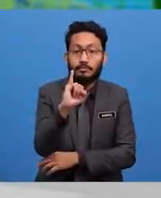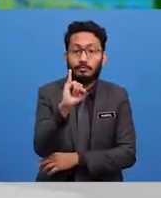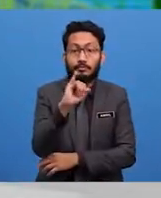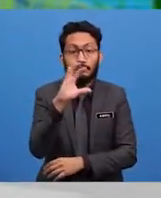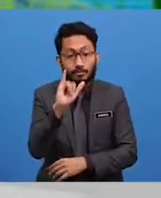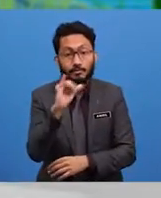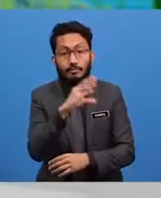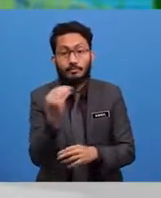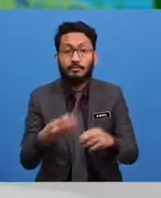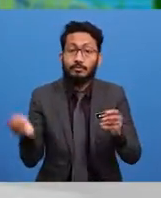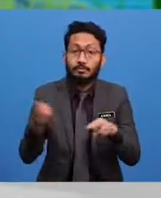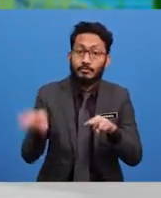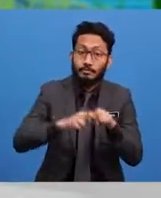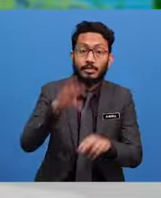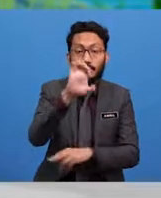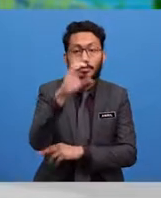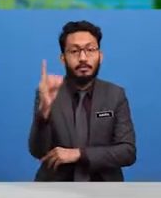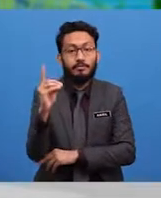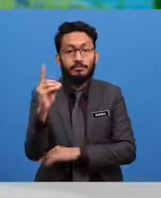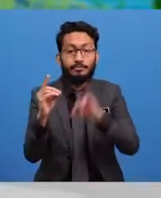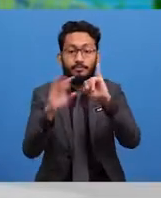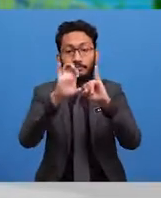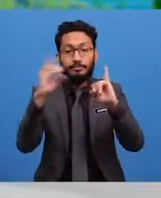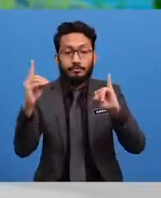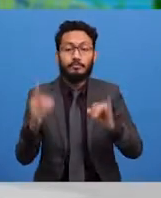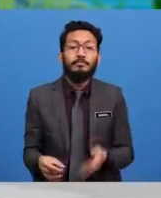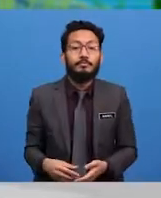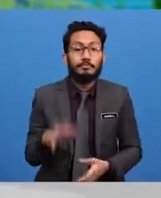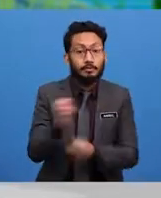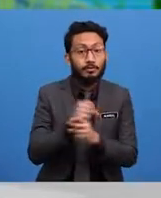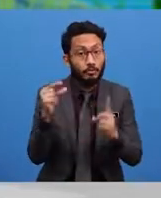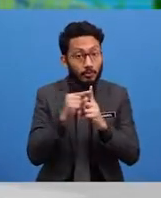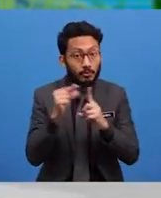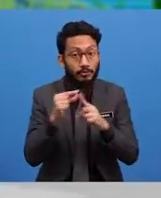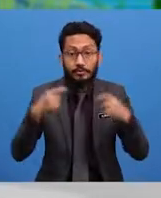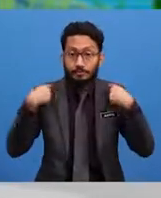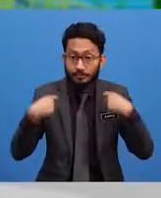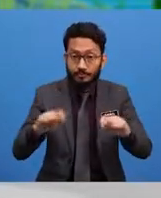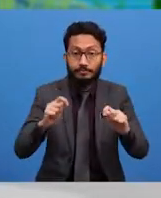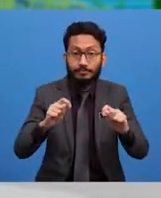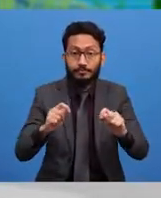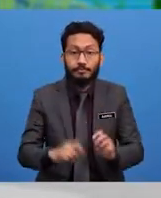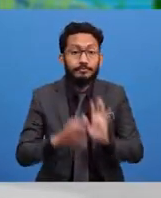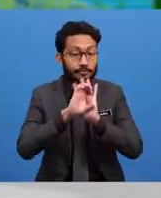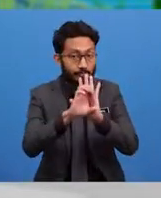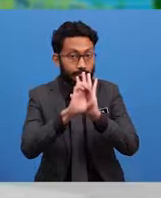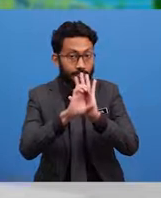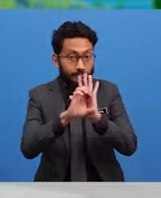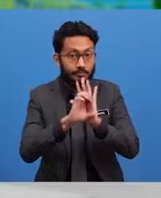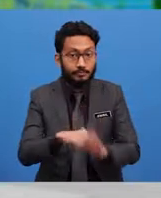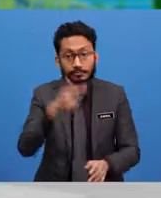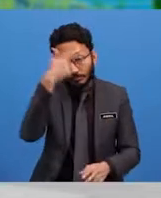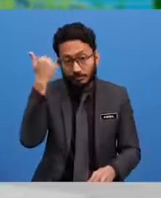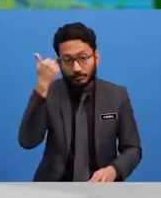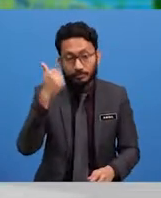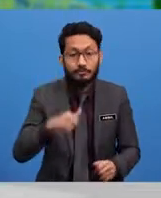ED after it. Take the word try, for example. Because the